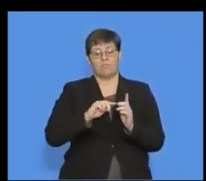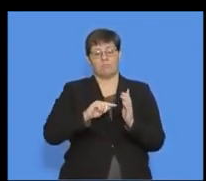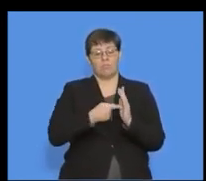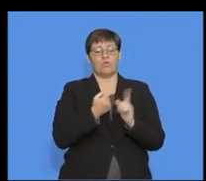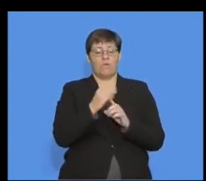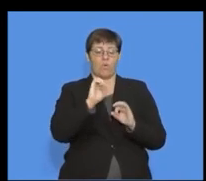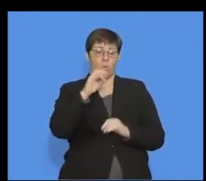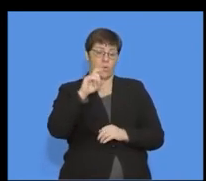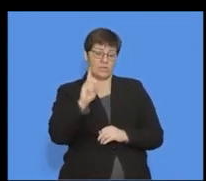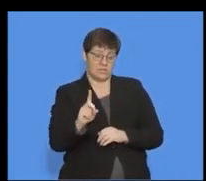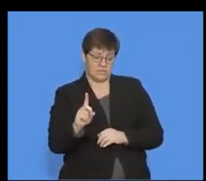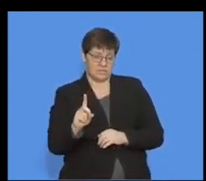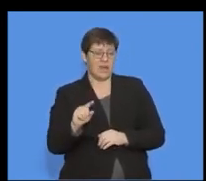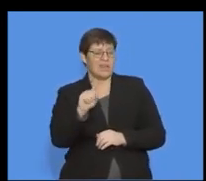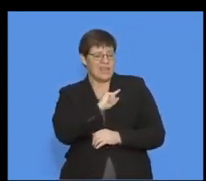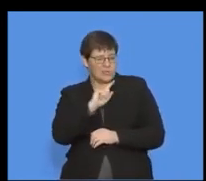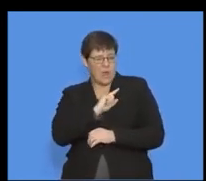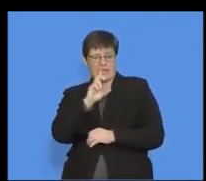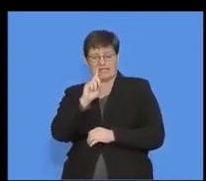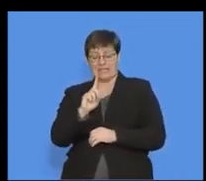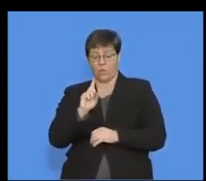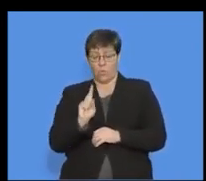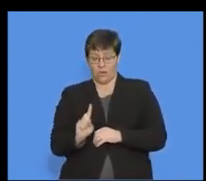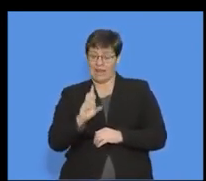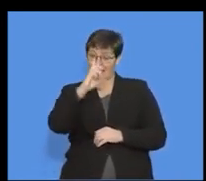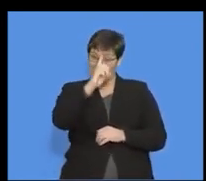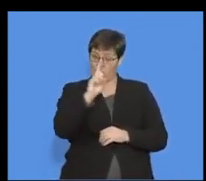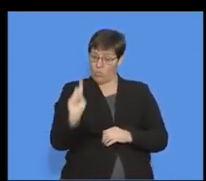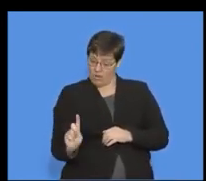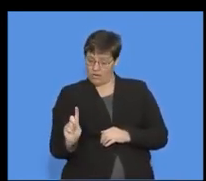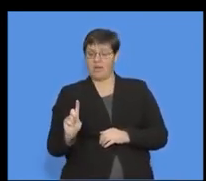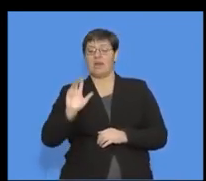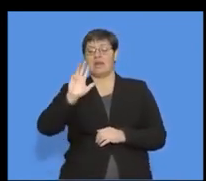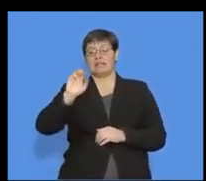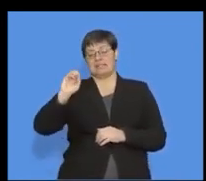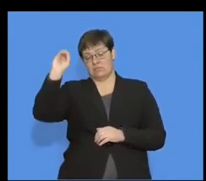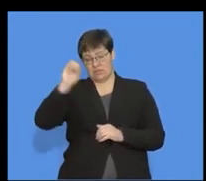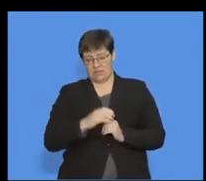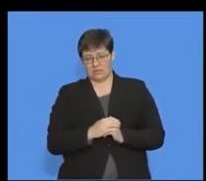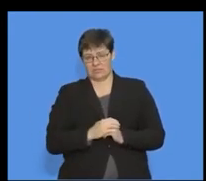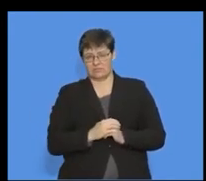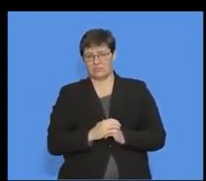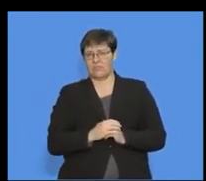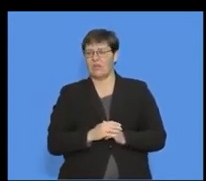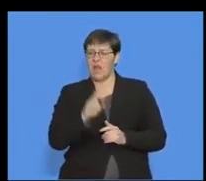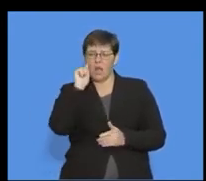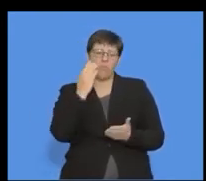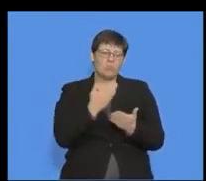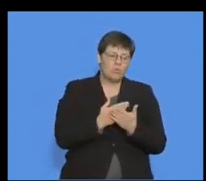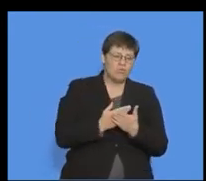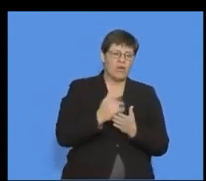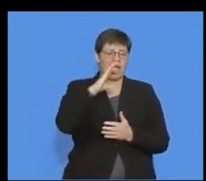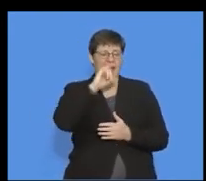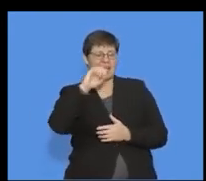chord. And that's why D1 would be 90 degrees. You can go through the route of proving a